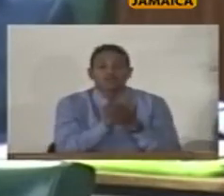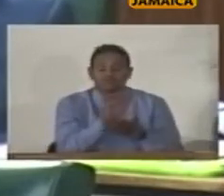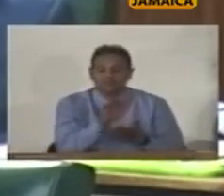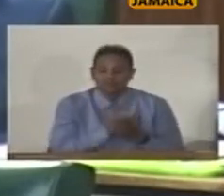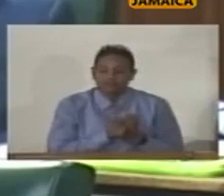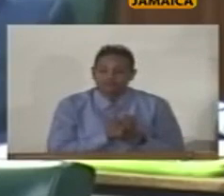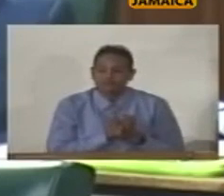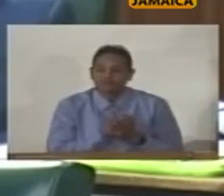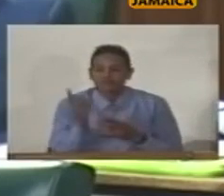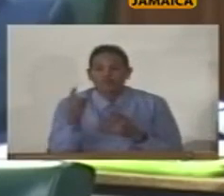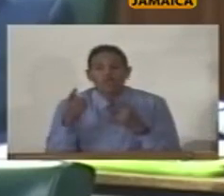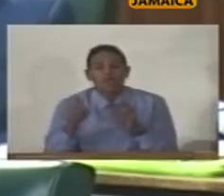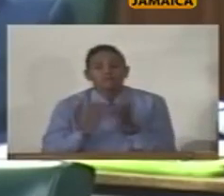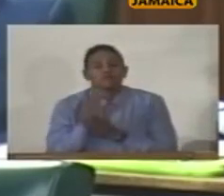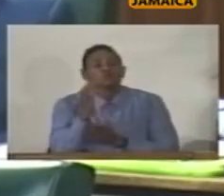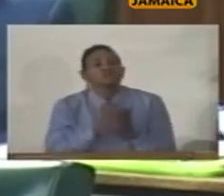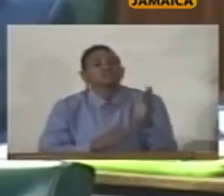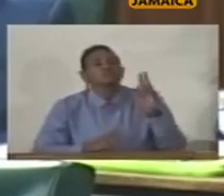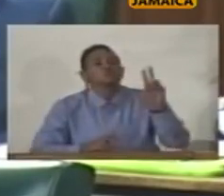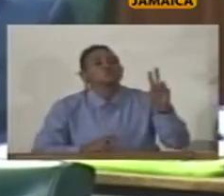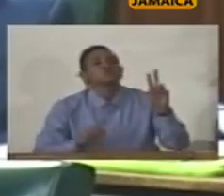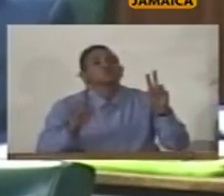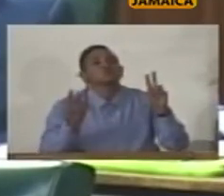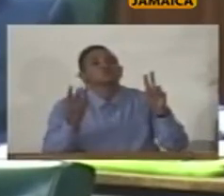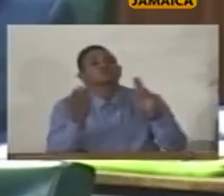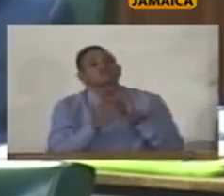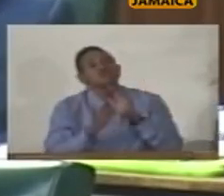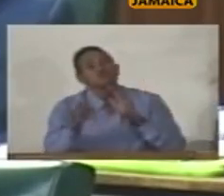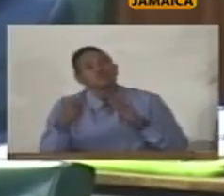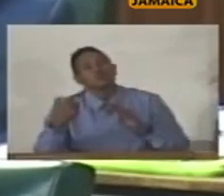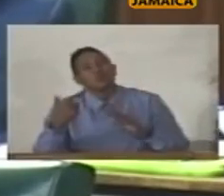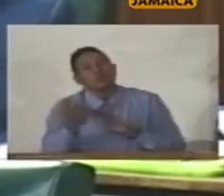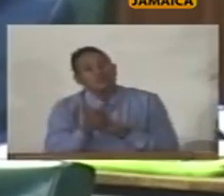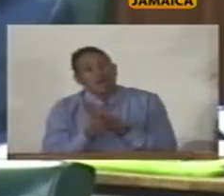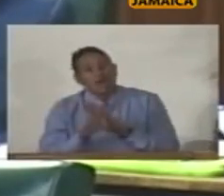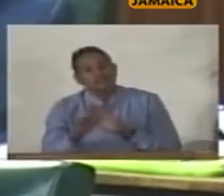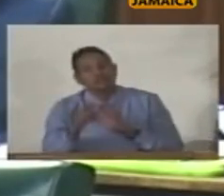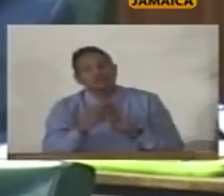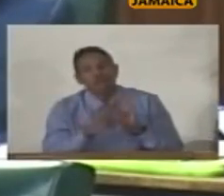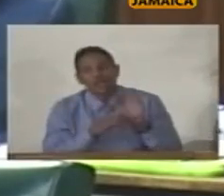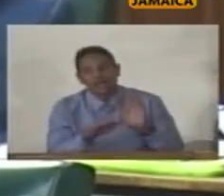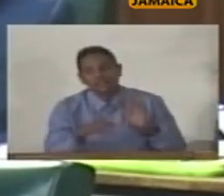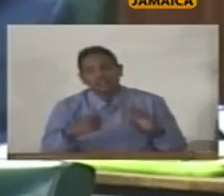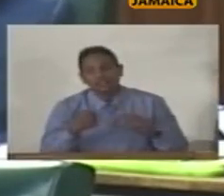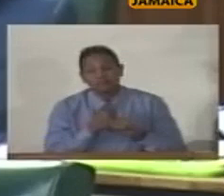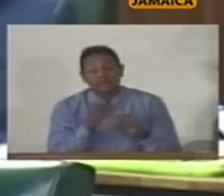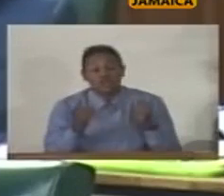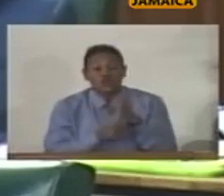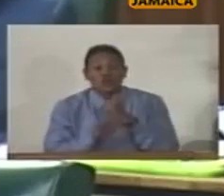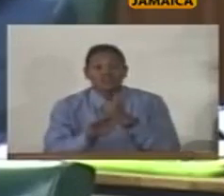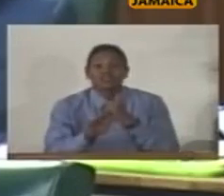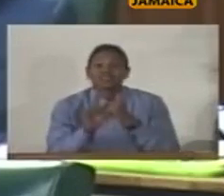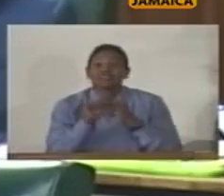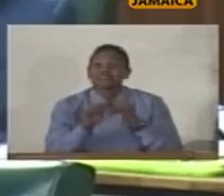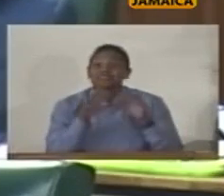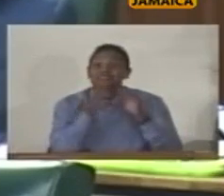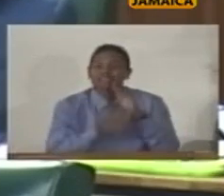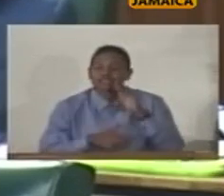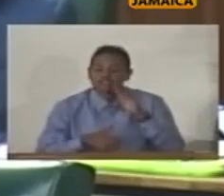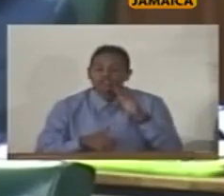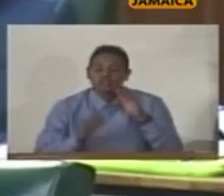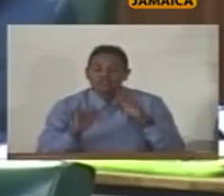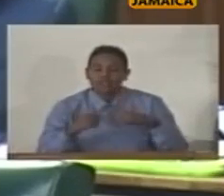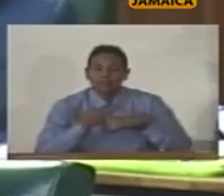And whereas by virtue of subsection 2 of the section 21 of the Act, regulations made under this section may